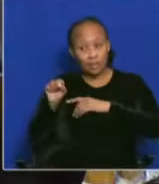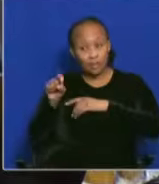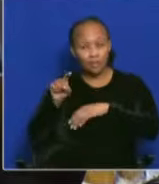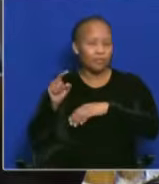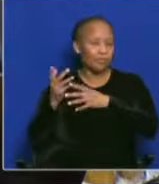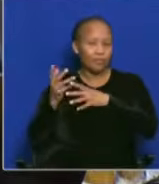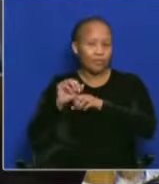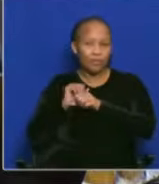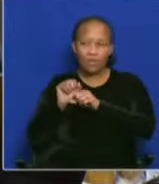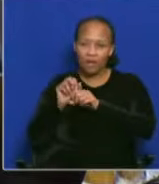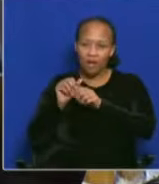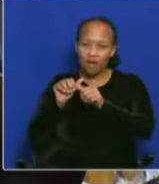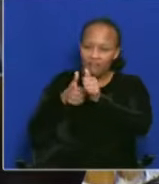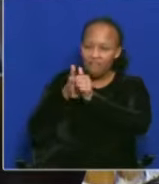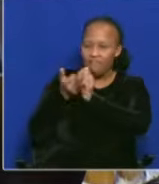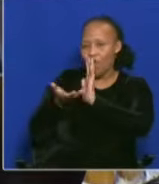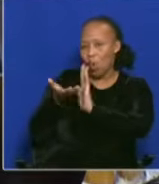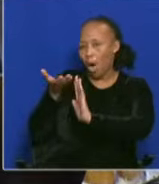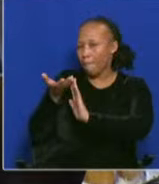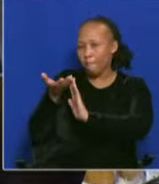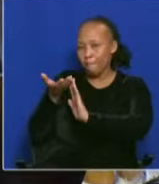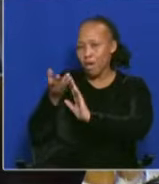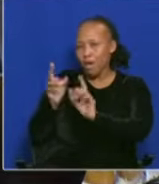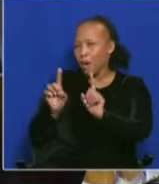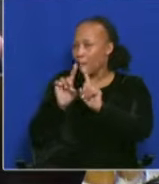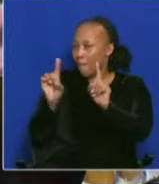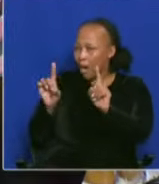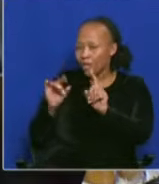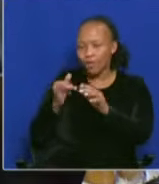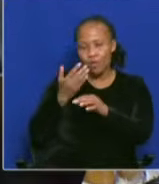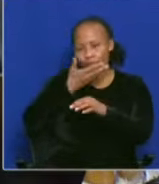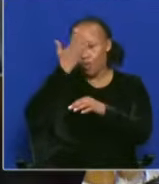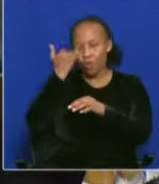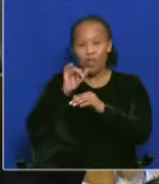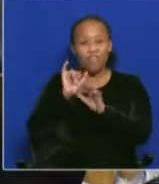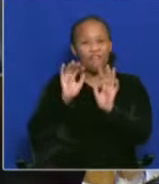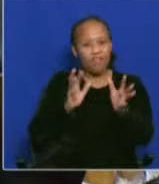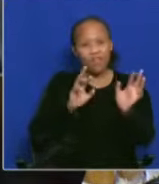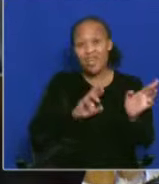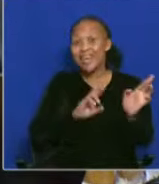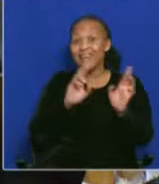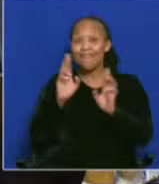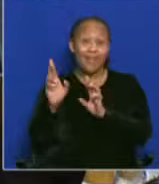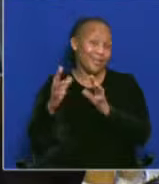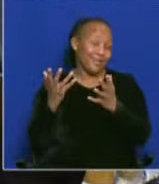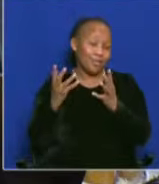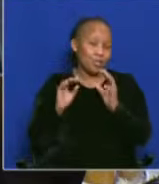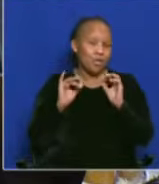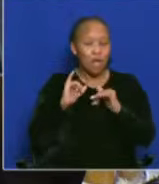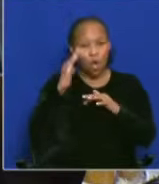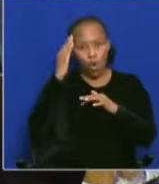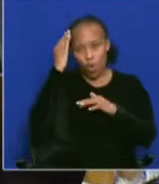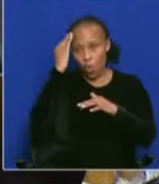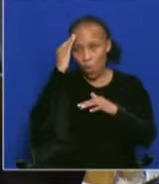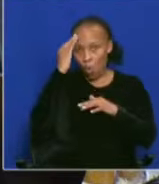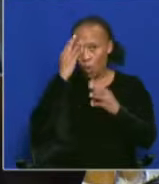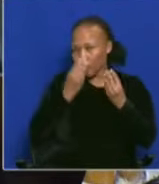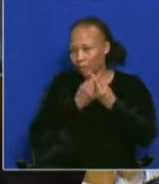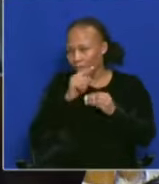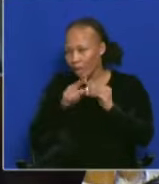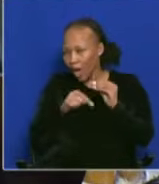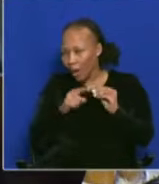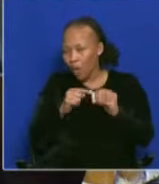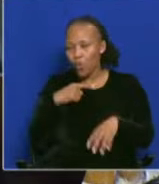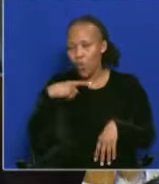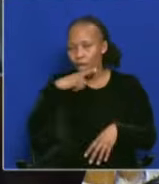but we don't know if it was referred for any purposes. So we don't have knowledge on that. Can I again just